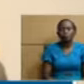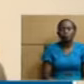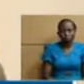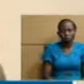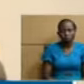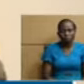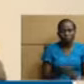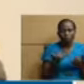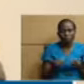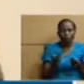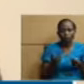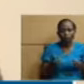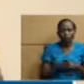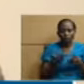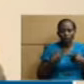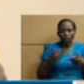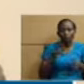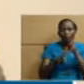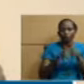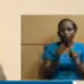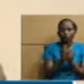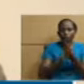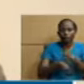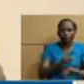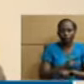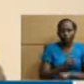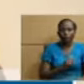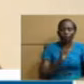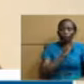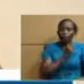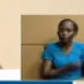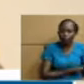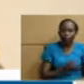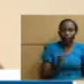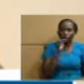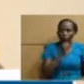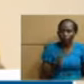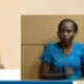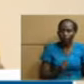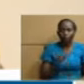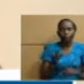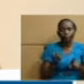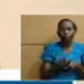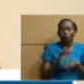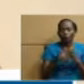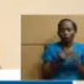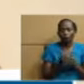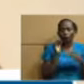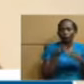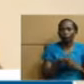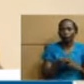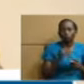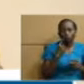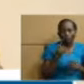we also have people with disabilities, have the women, we have the elderly, and above all, the labor, to make sure that it's